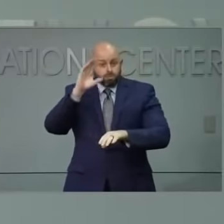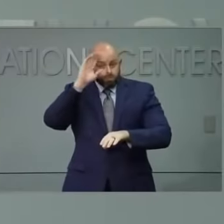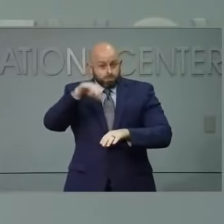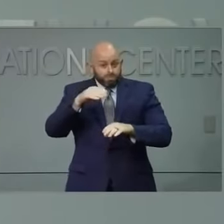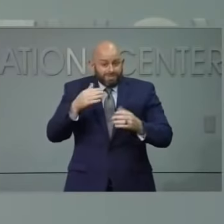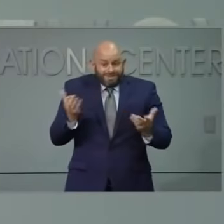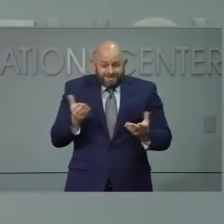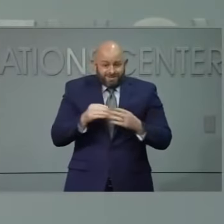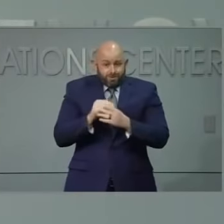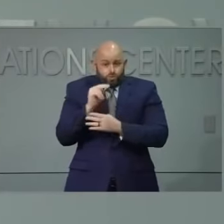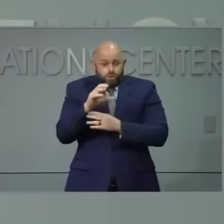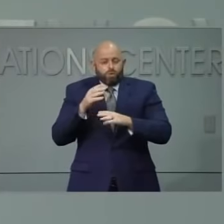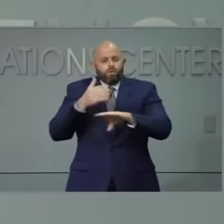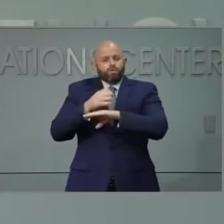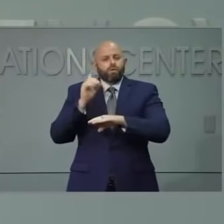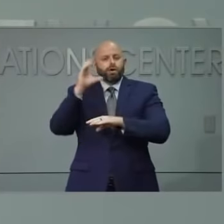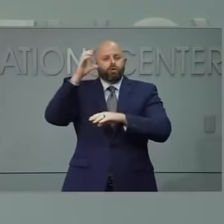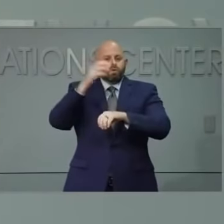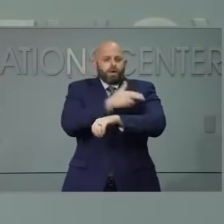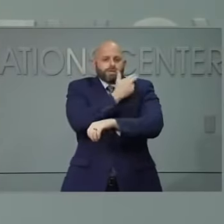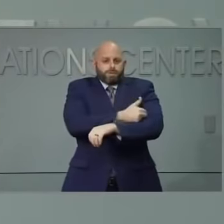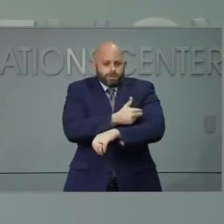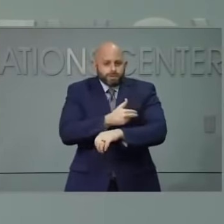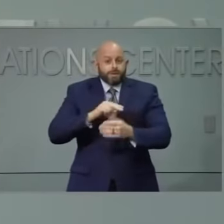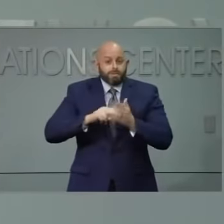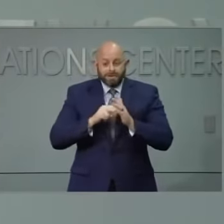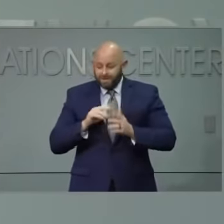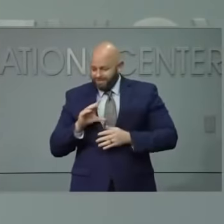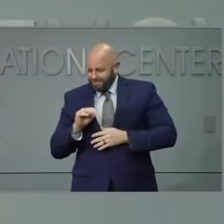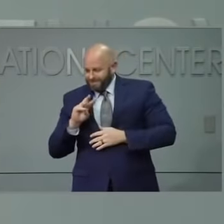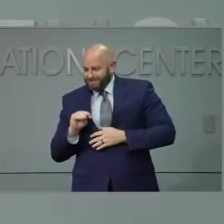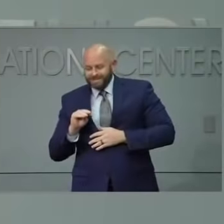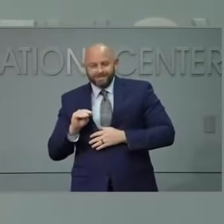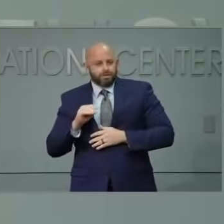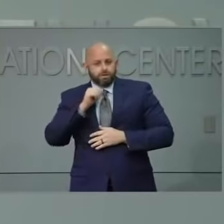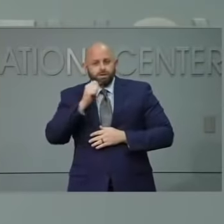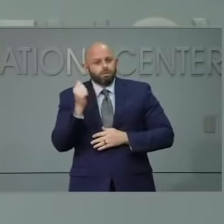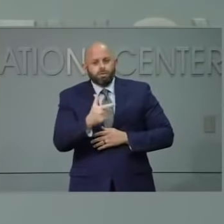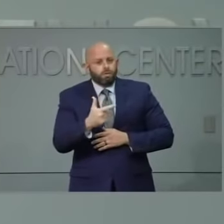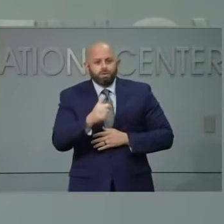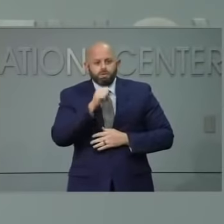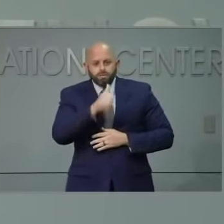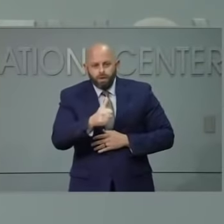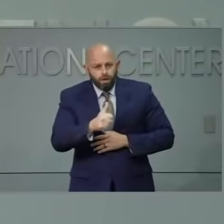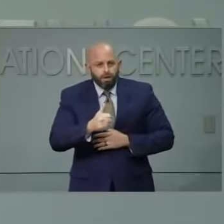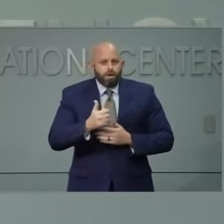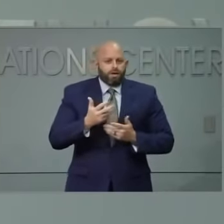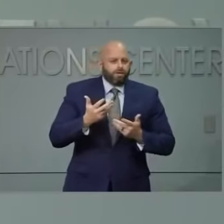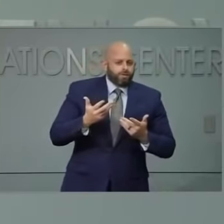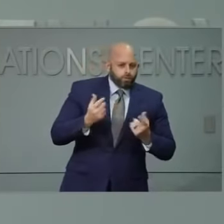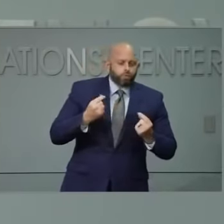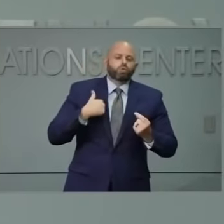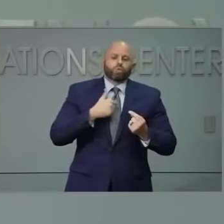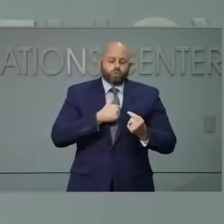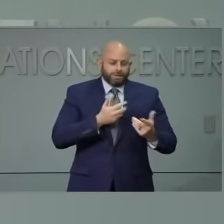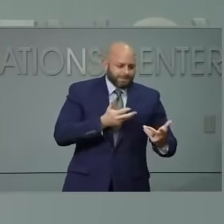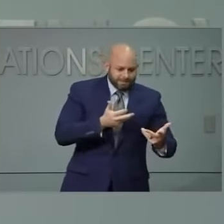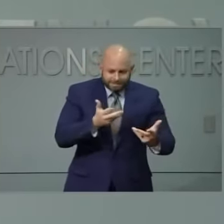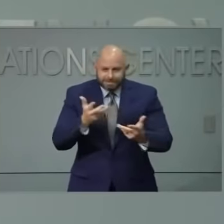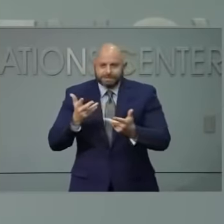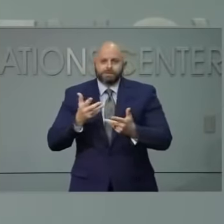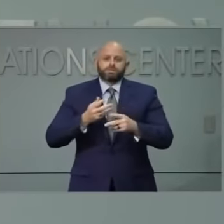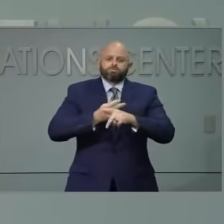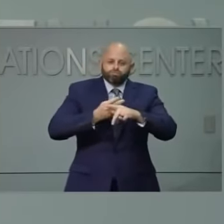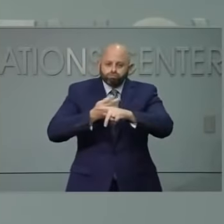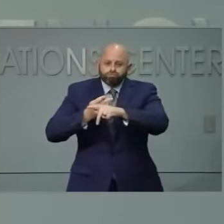so we know that first week of shipment will not even touch all of our hospitals. We we are working with those 56, 60